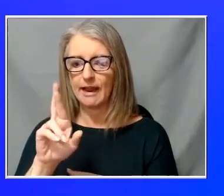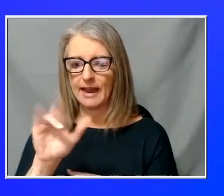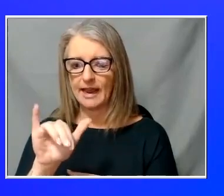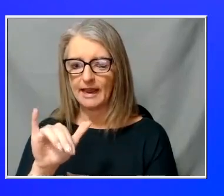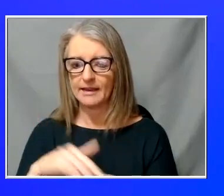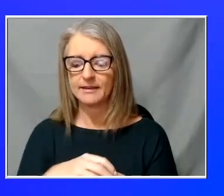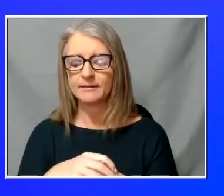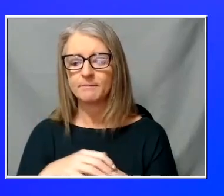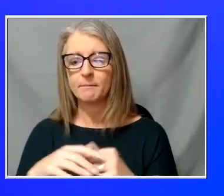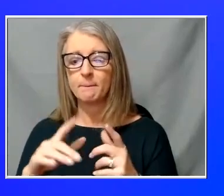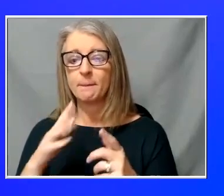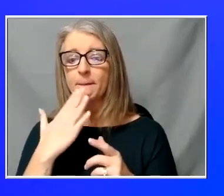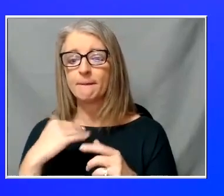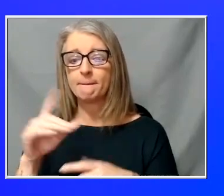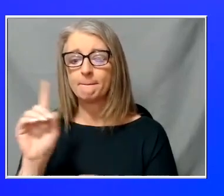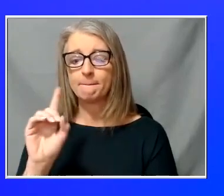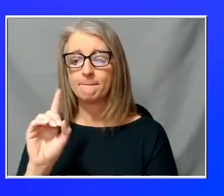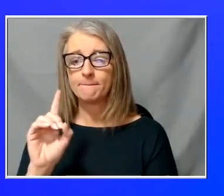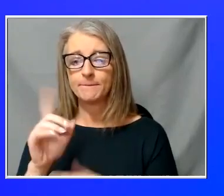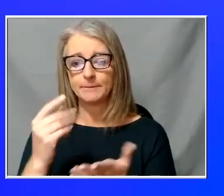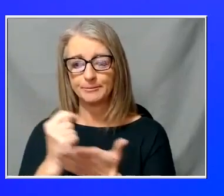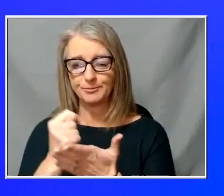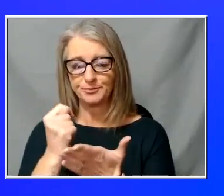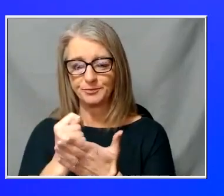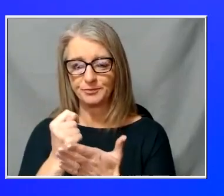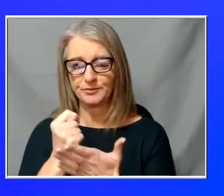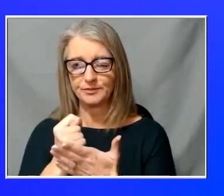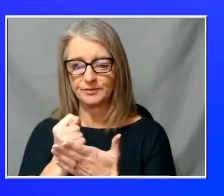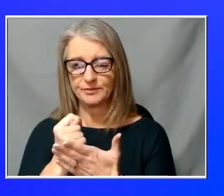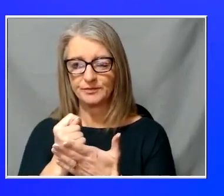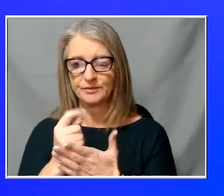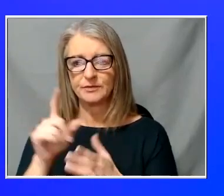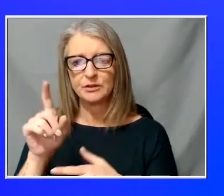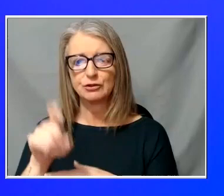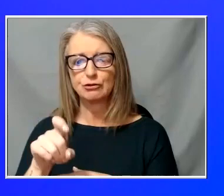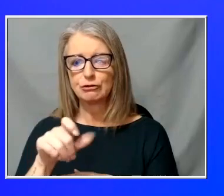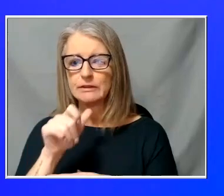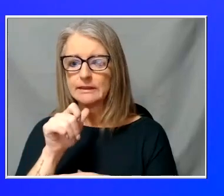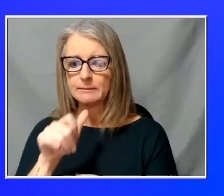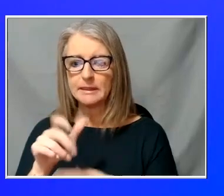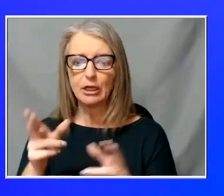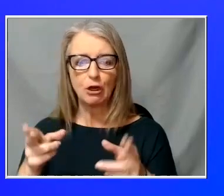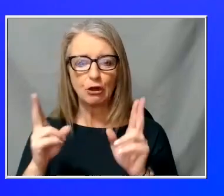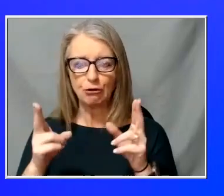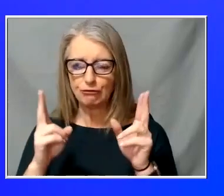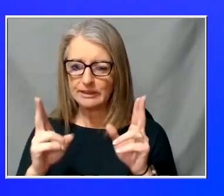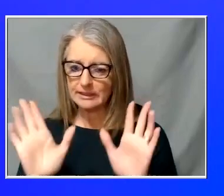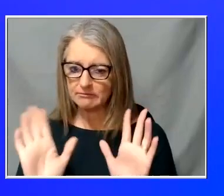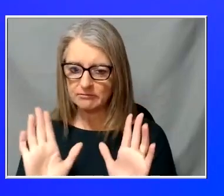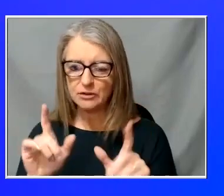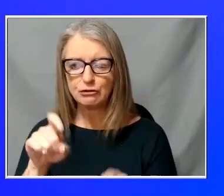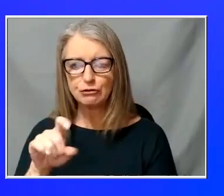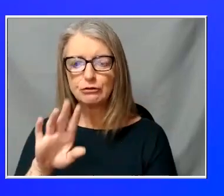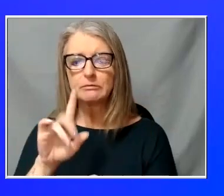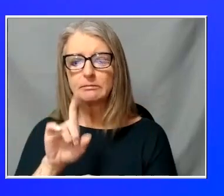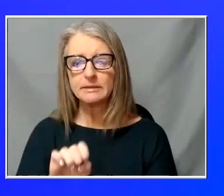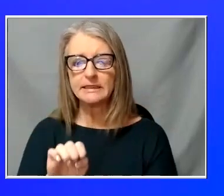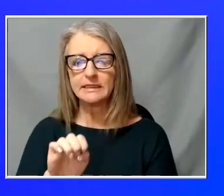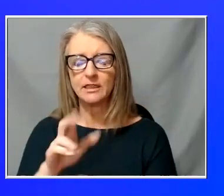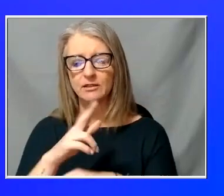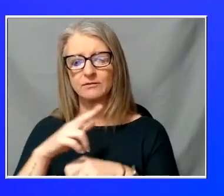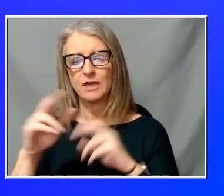the diabetes treatment should not be hurried. and should be based on the